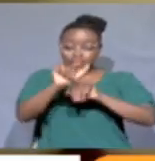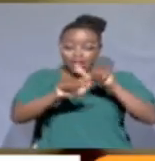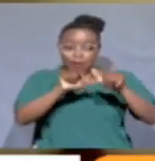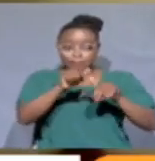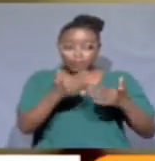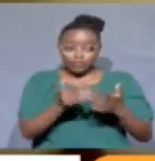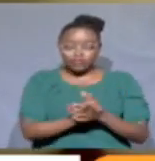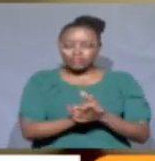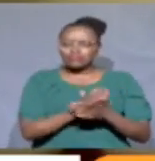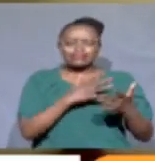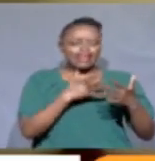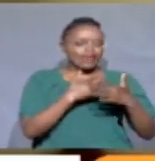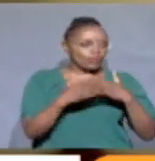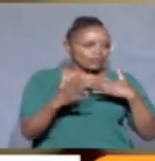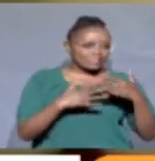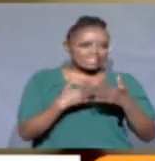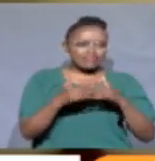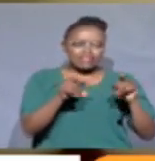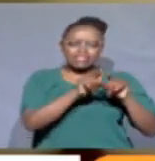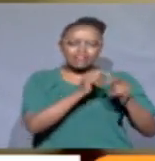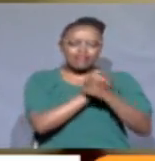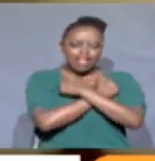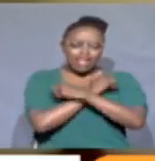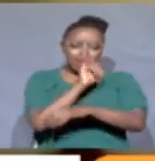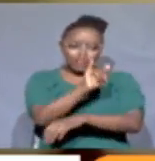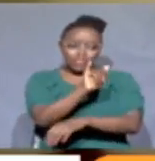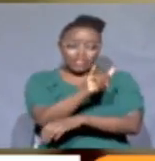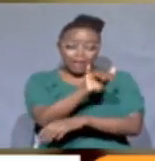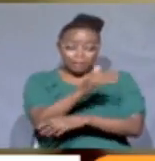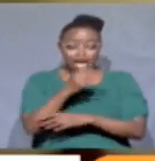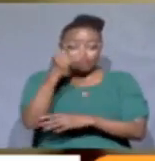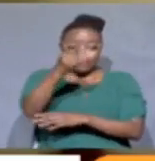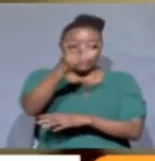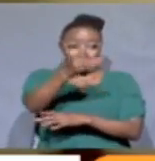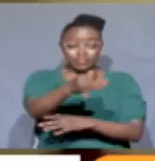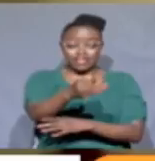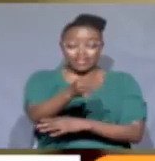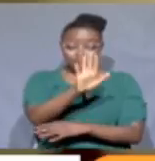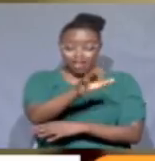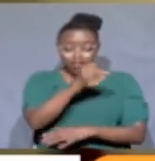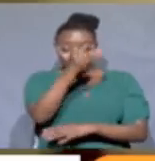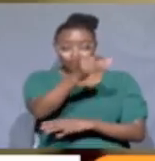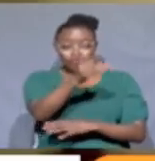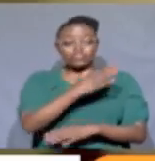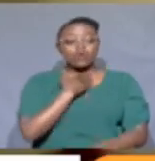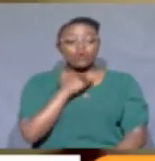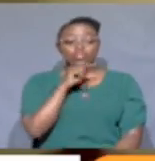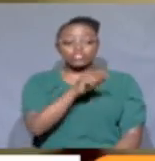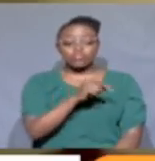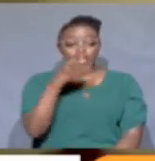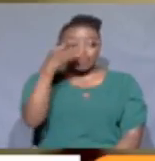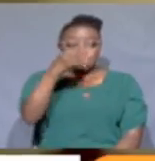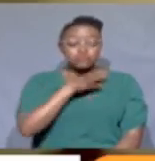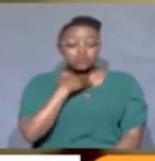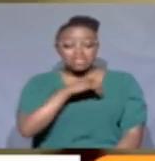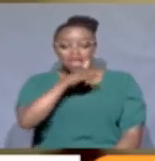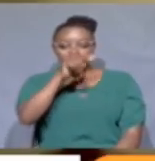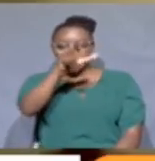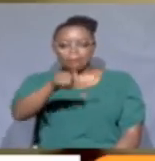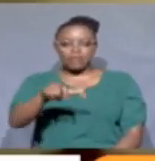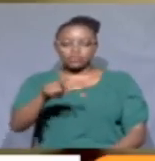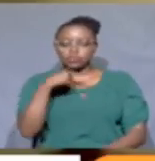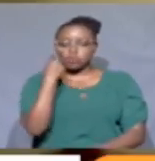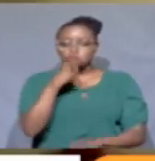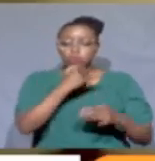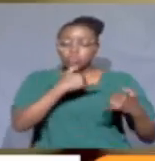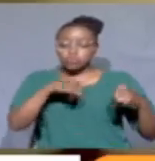the quirks about you, that's what he loves. And your destiny wants you. It doesn't want someone else that you